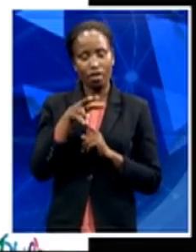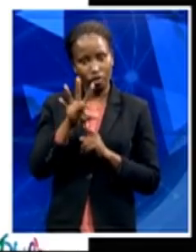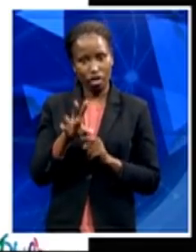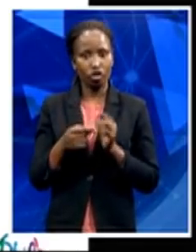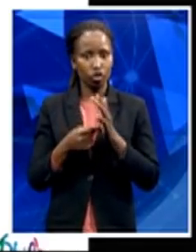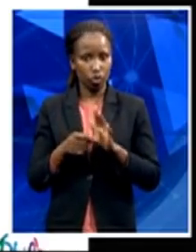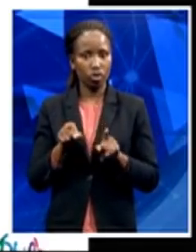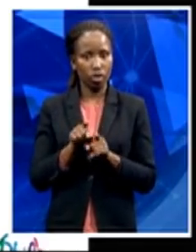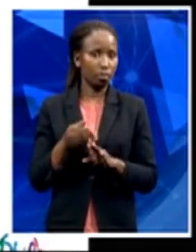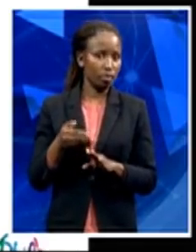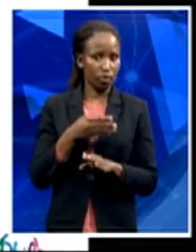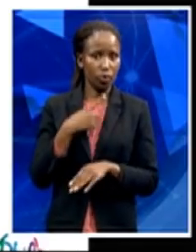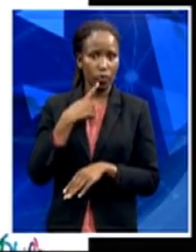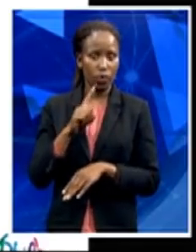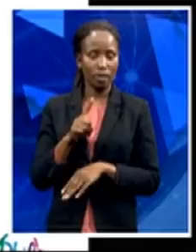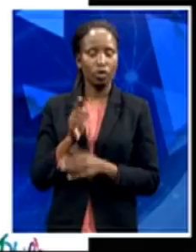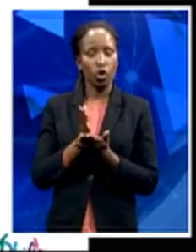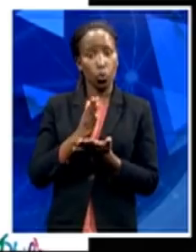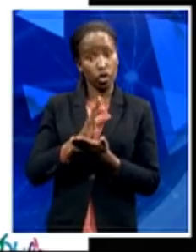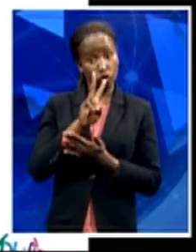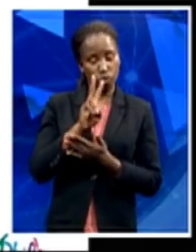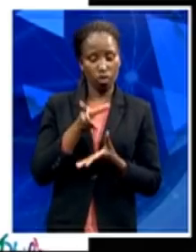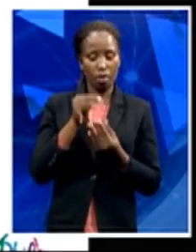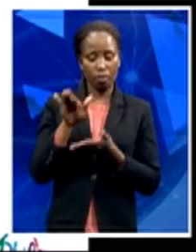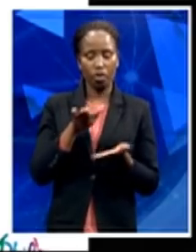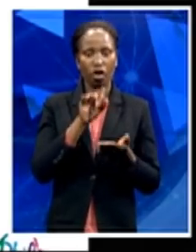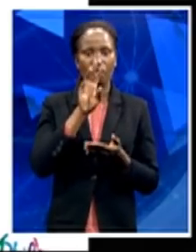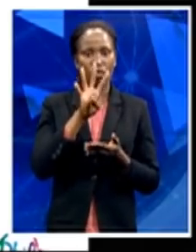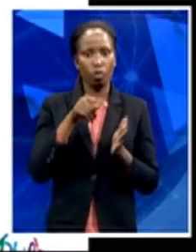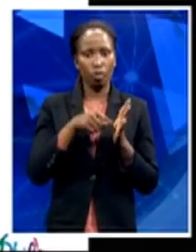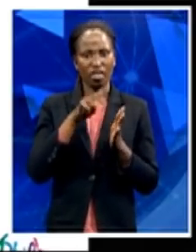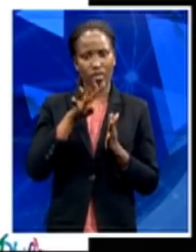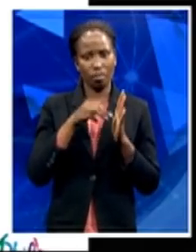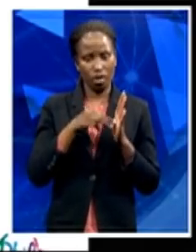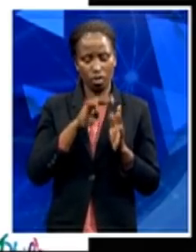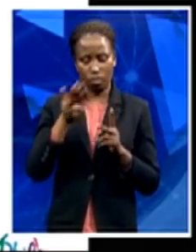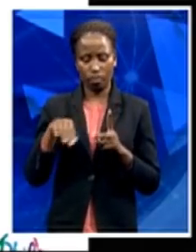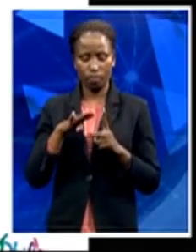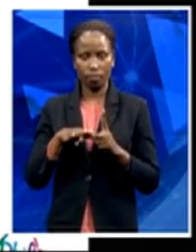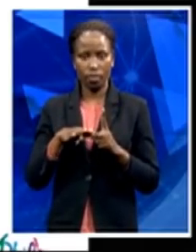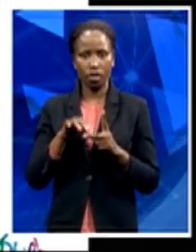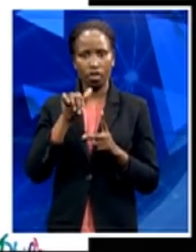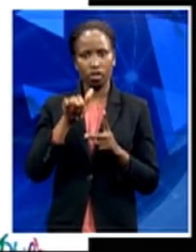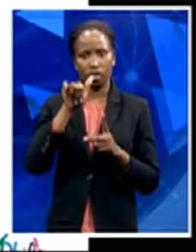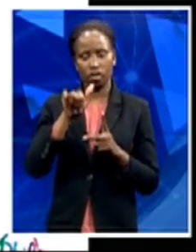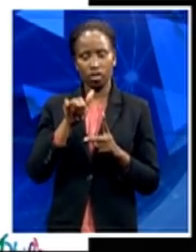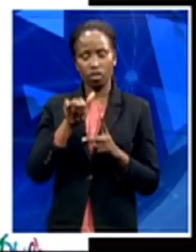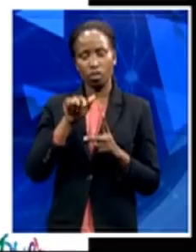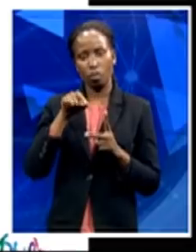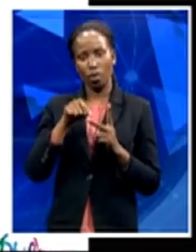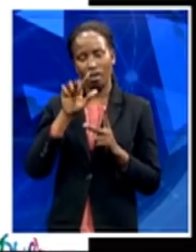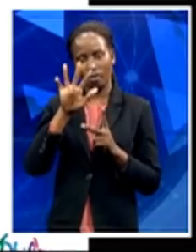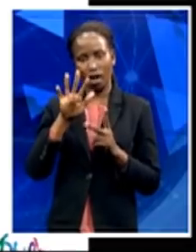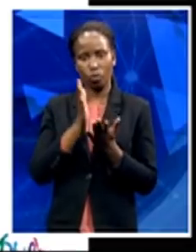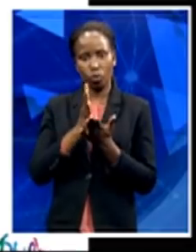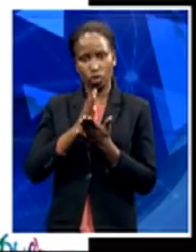we are receiving 4.4 million doses, Q3, 16.5 million doses, and in Q4, 8.9